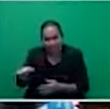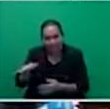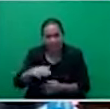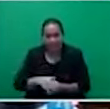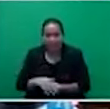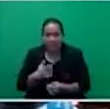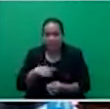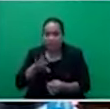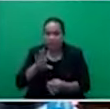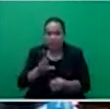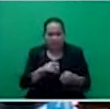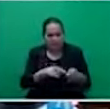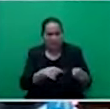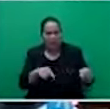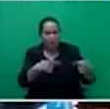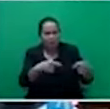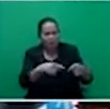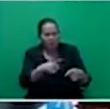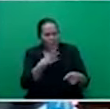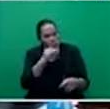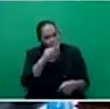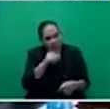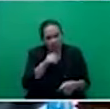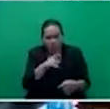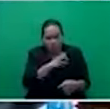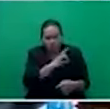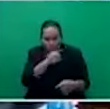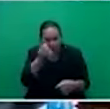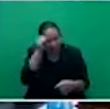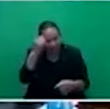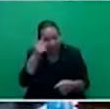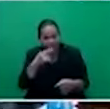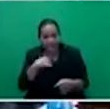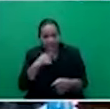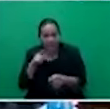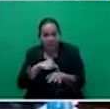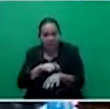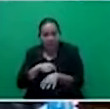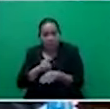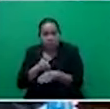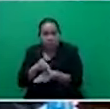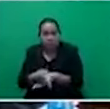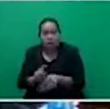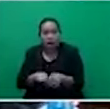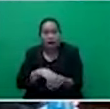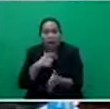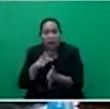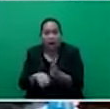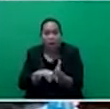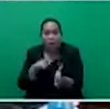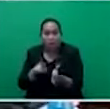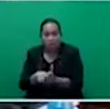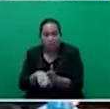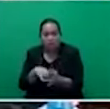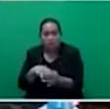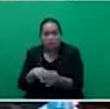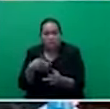the opposition speak, they don't realize the hours that are put through this, the troubleshooting that we